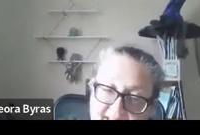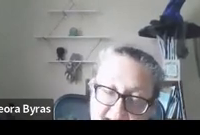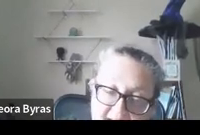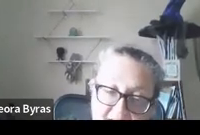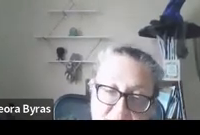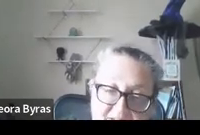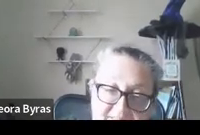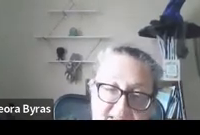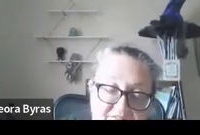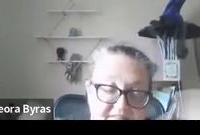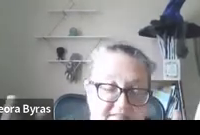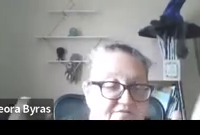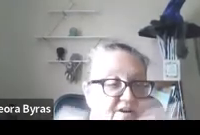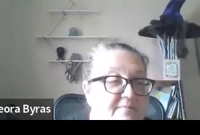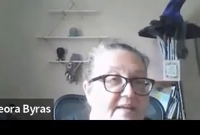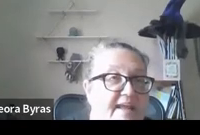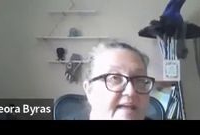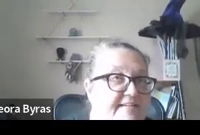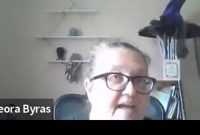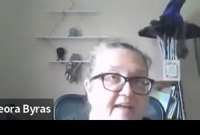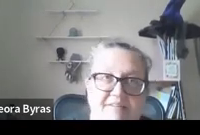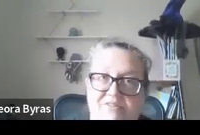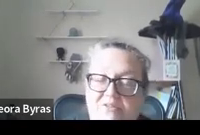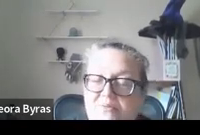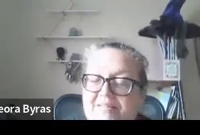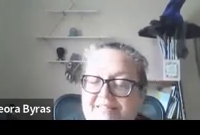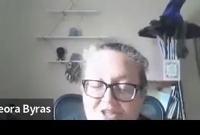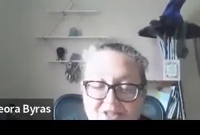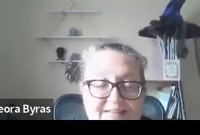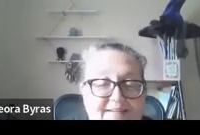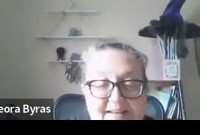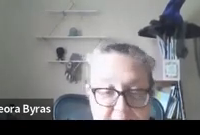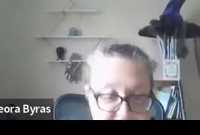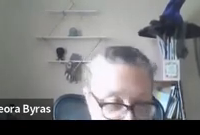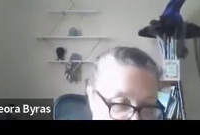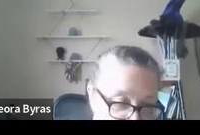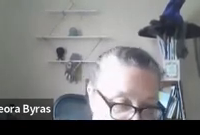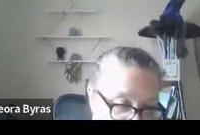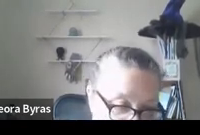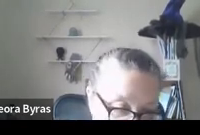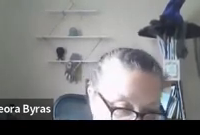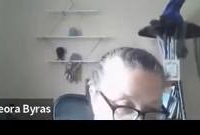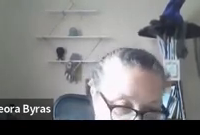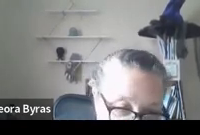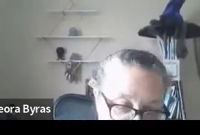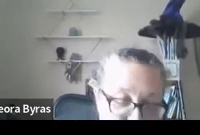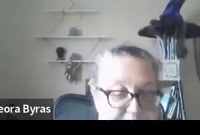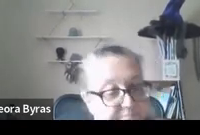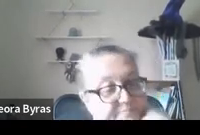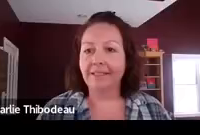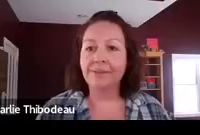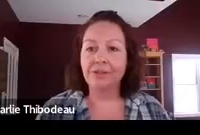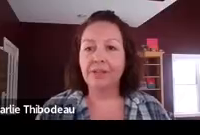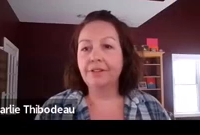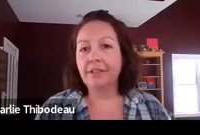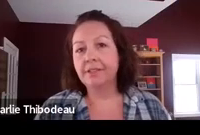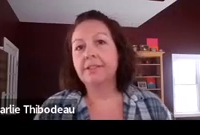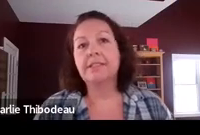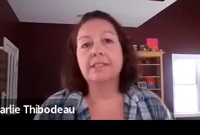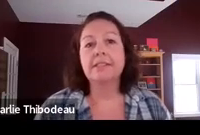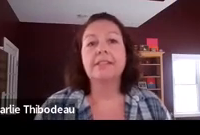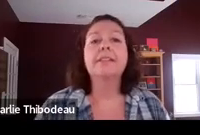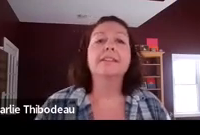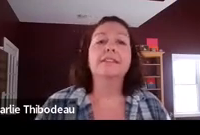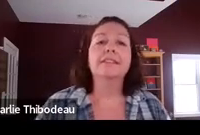prior to that, I was everything from an ed tech to a teacher in an SPPS. All right, thank you. And Jennifer?